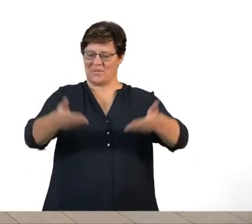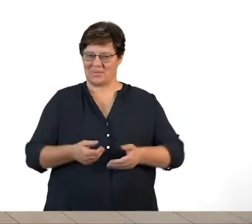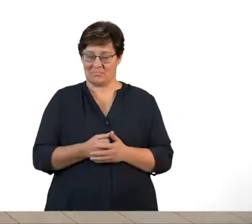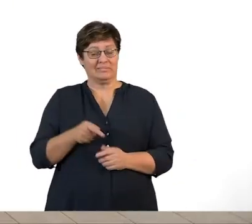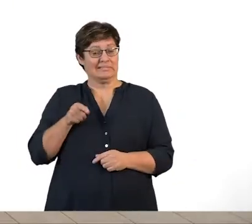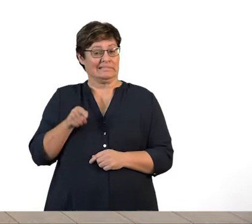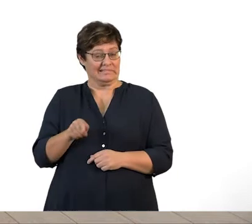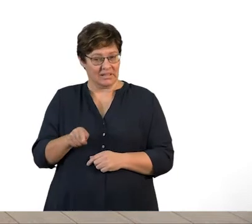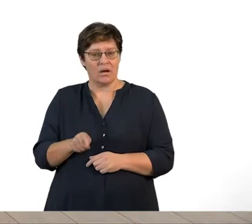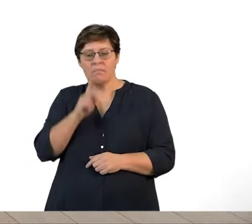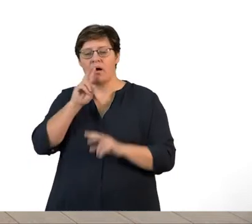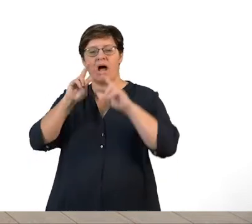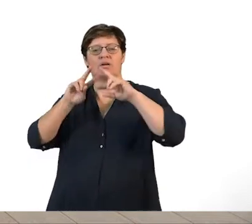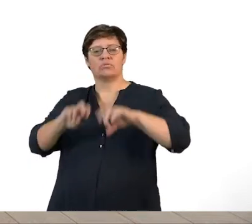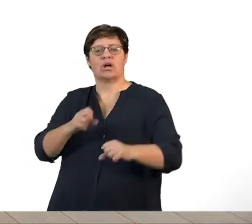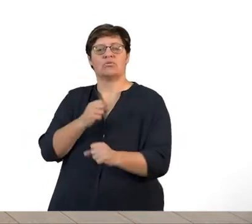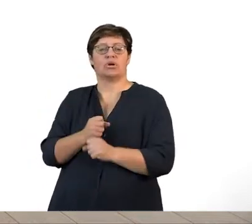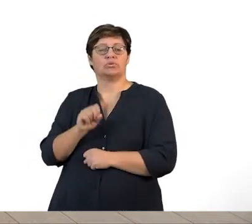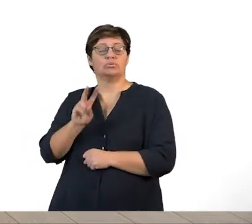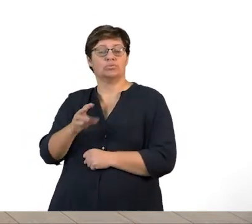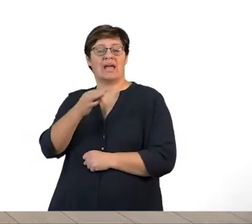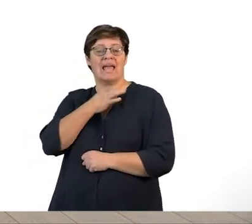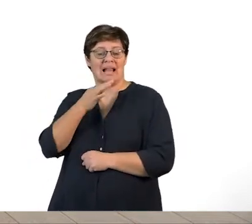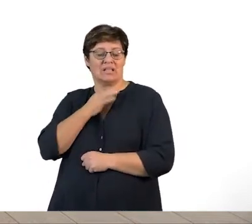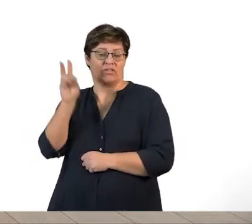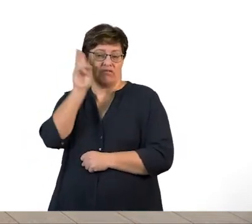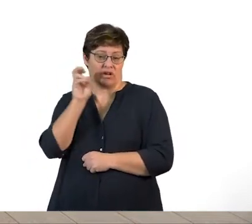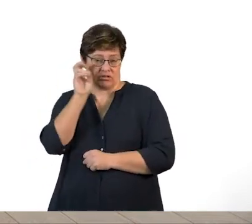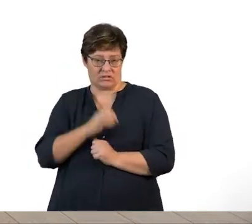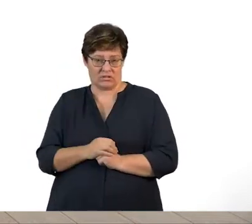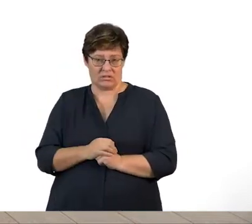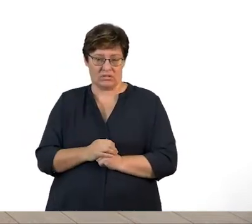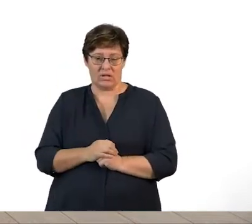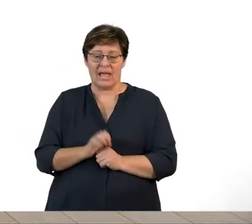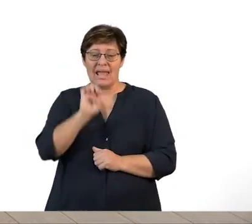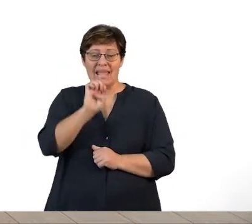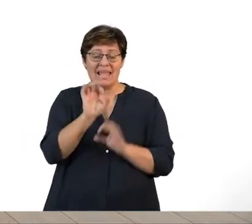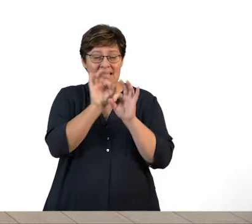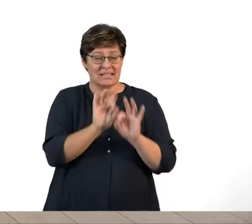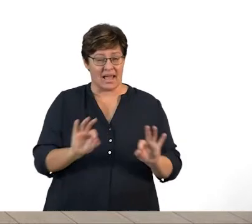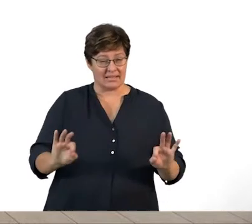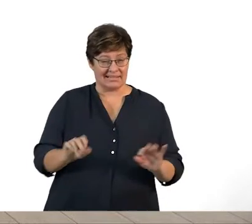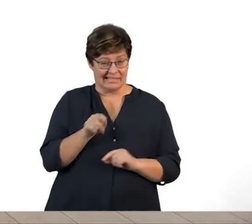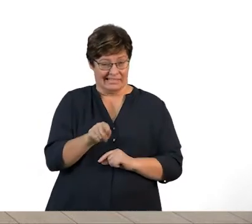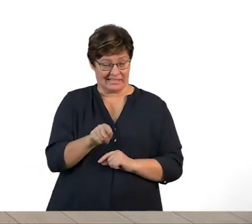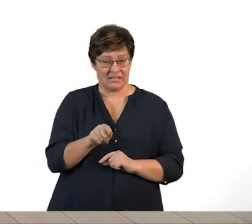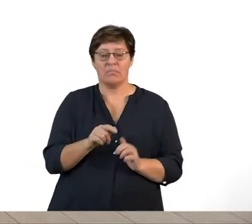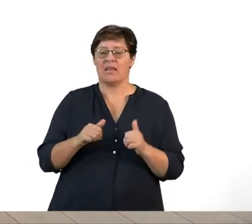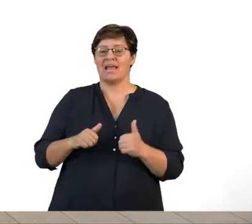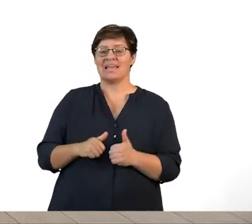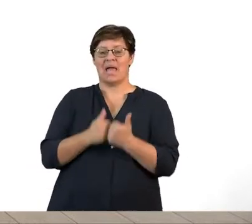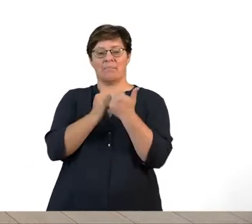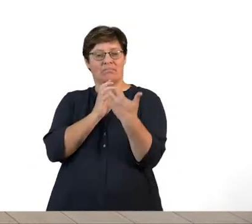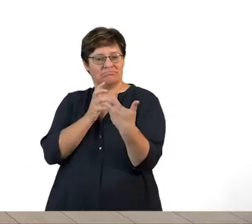Welcome back. In this segment, we're exploring Grade 2 English phonics, silent E and we'll be making